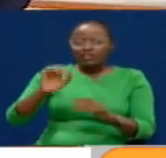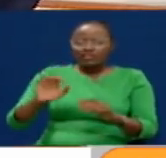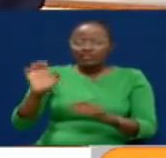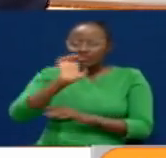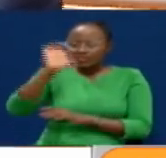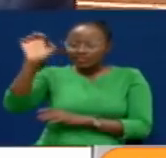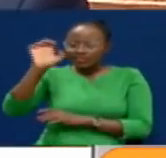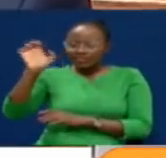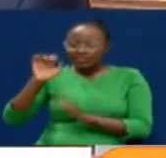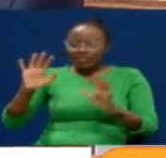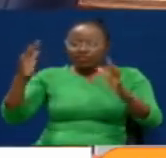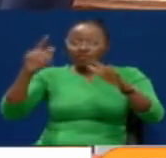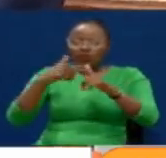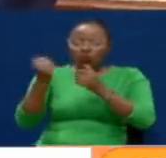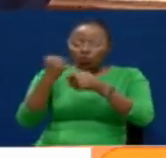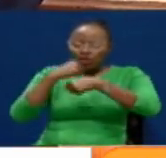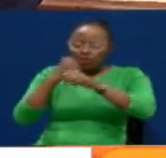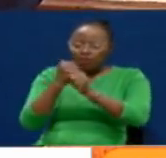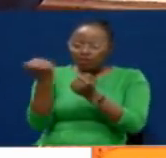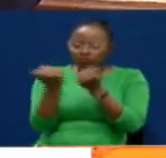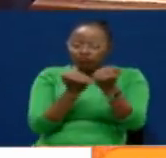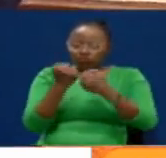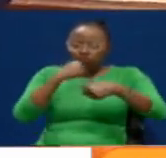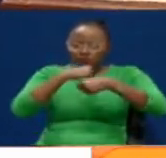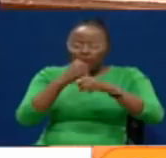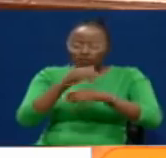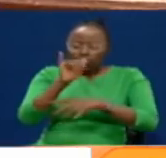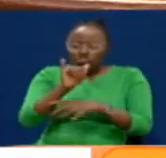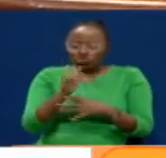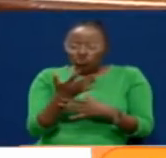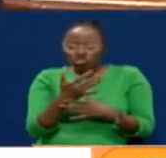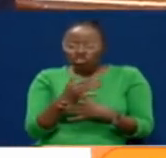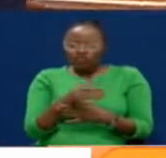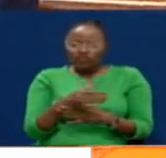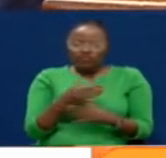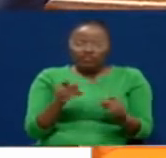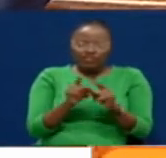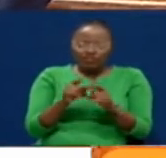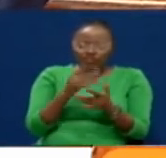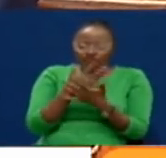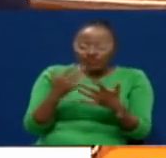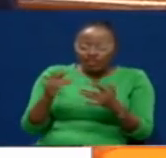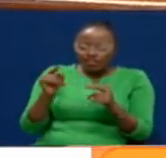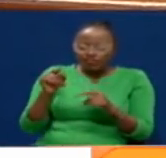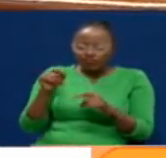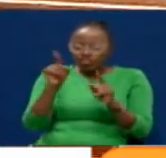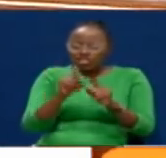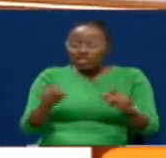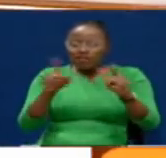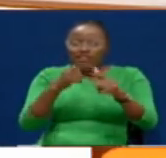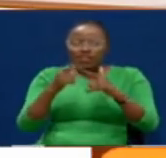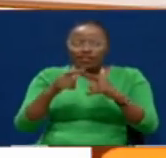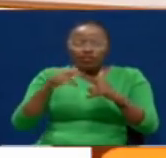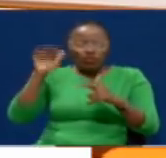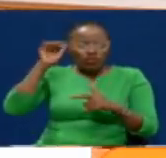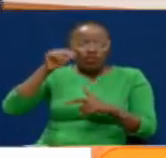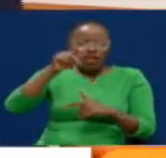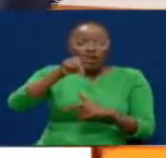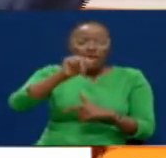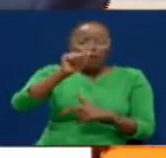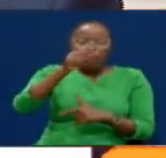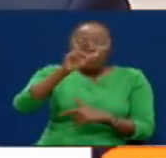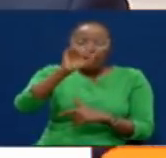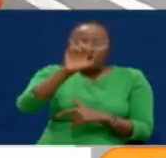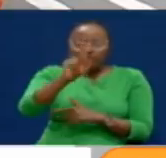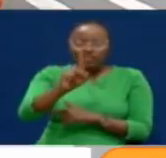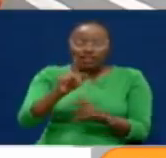these rally cars using cigarette packets and tins and the tires. Yes. And when we hear Patrick Njiru, we are there. You